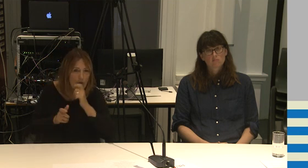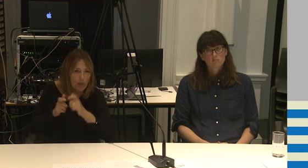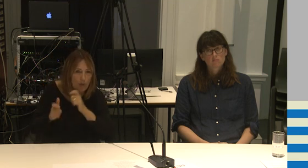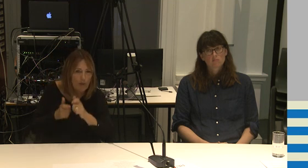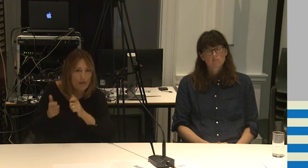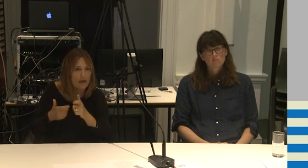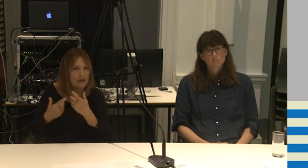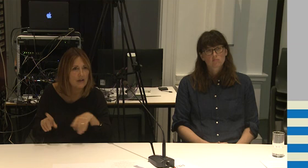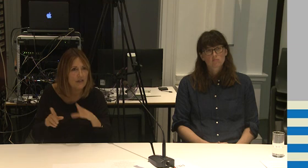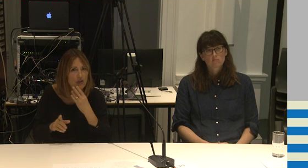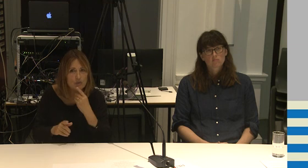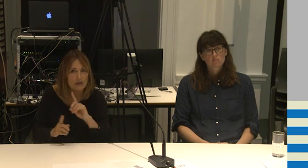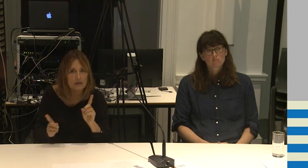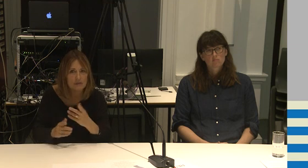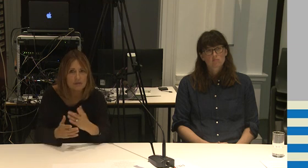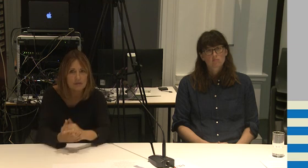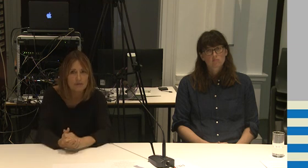us?